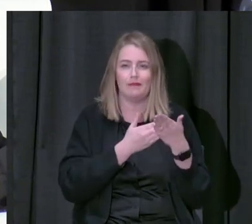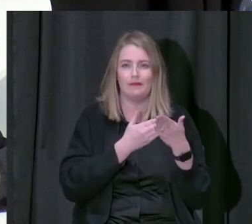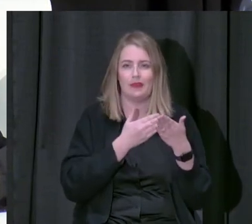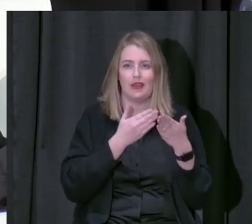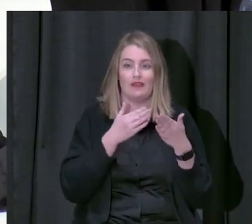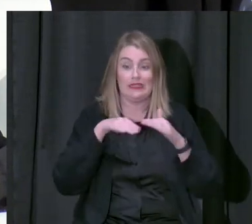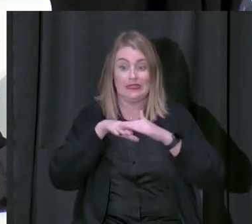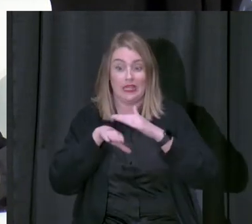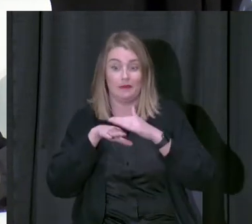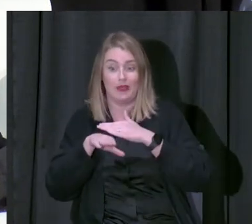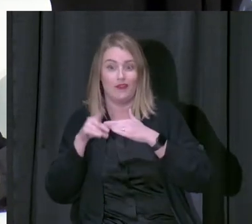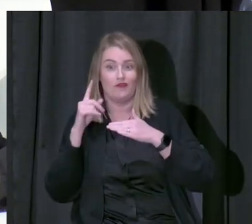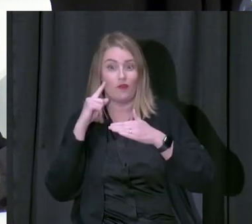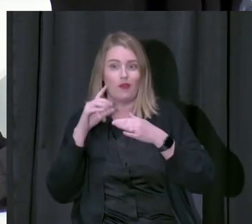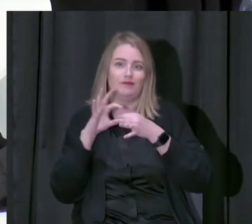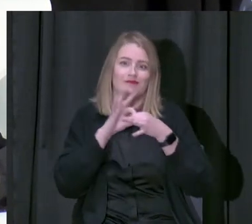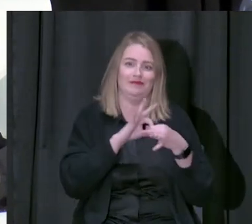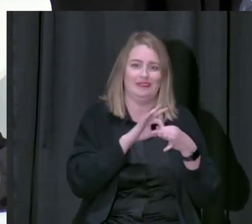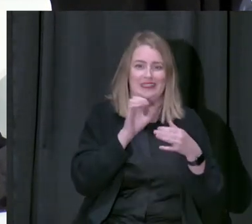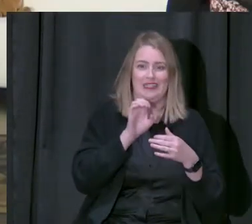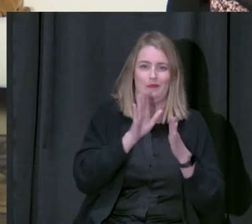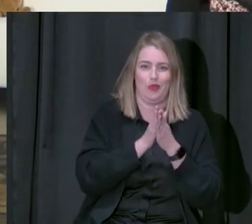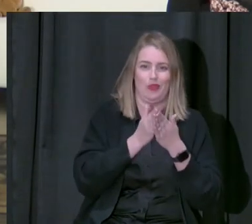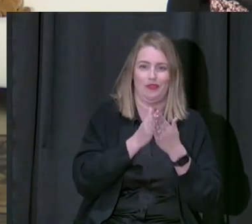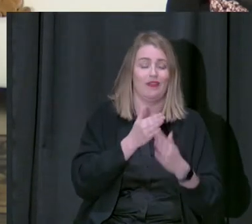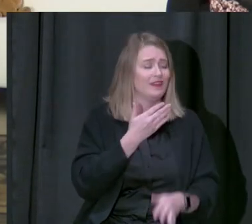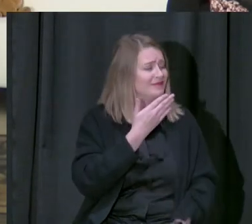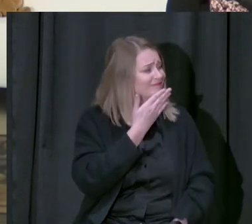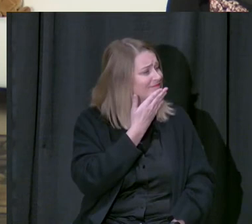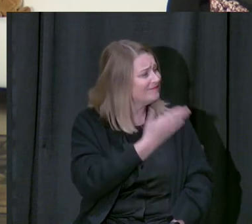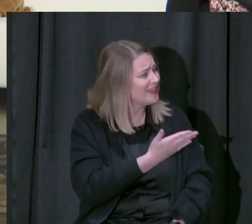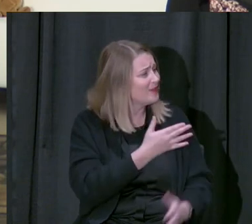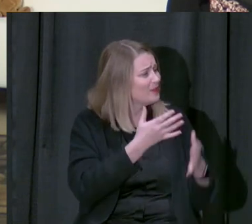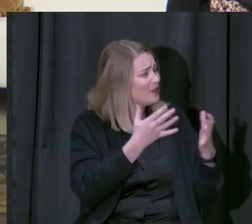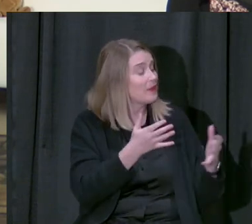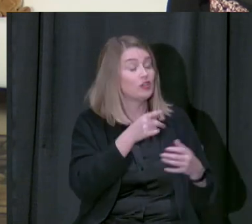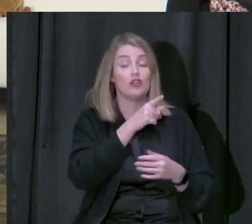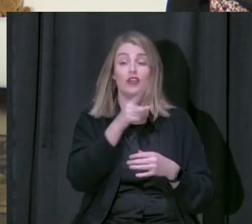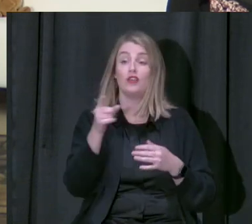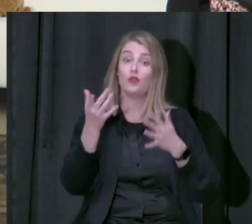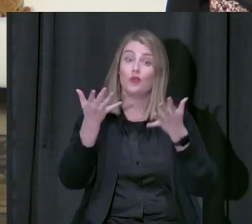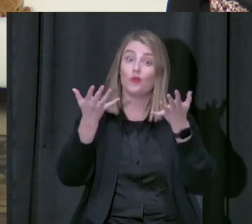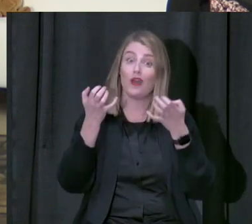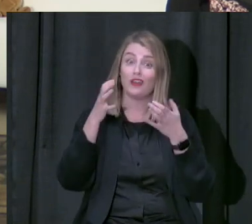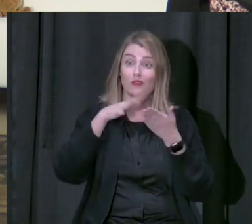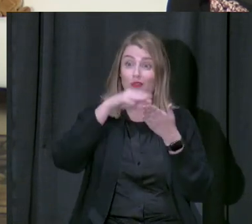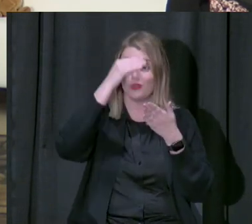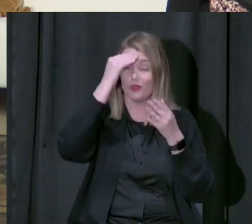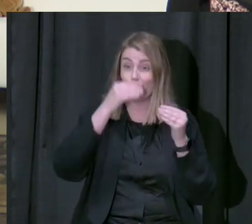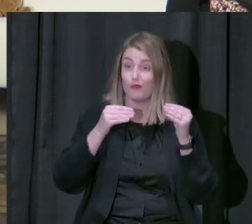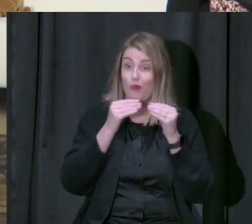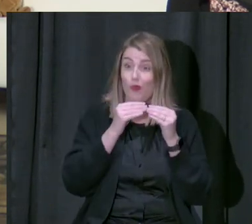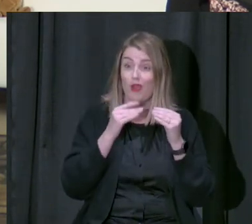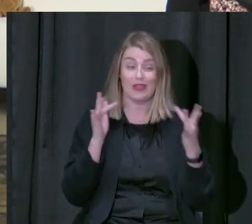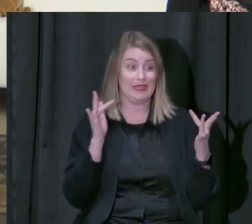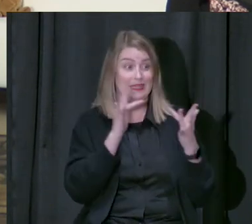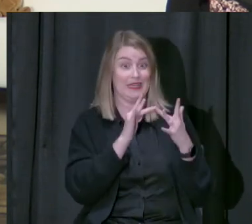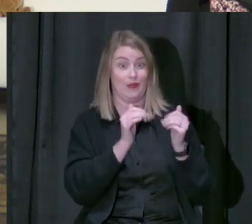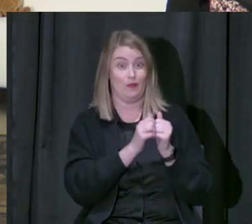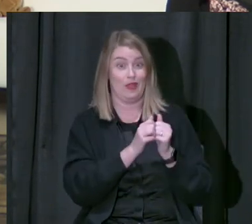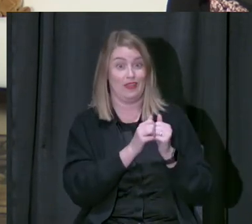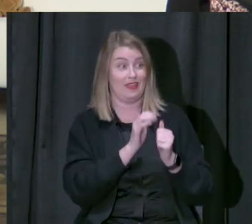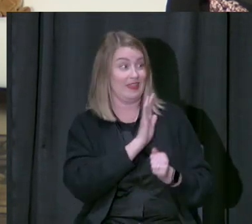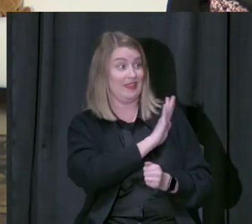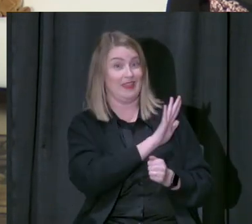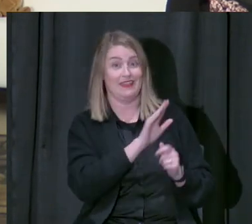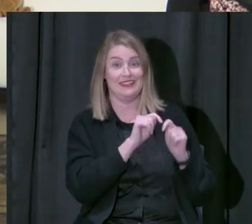the accessibility of the ebooks. Thank you so much. For folks who want to learn more or get in touch with your